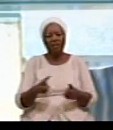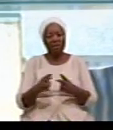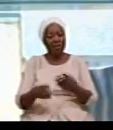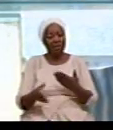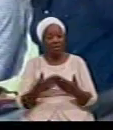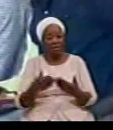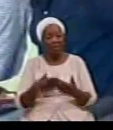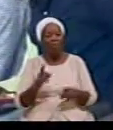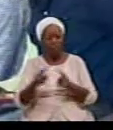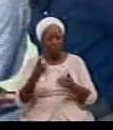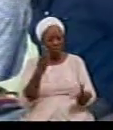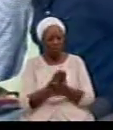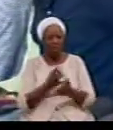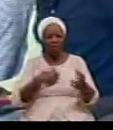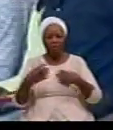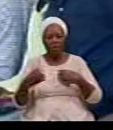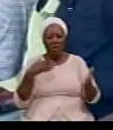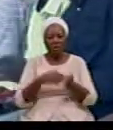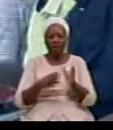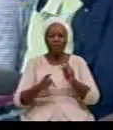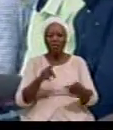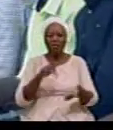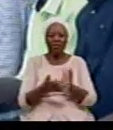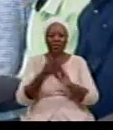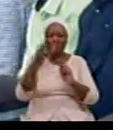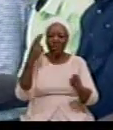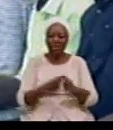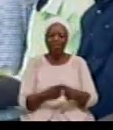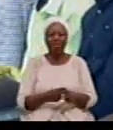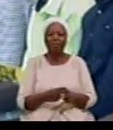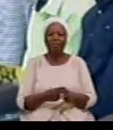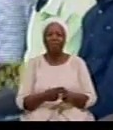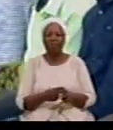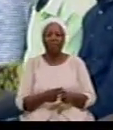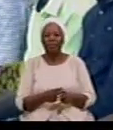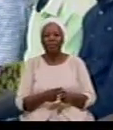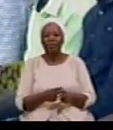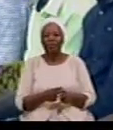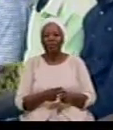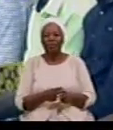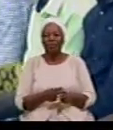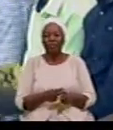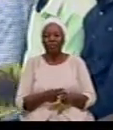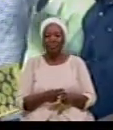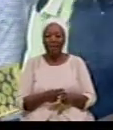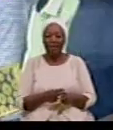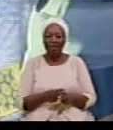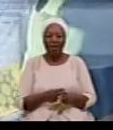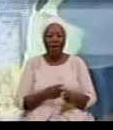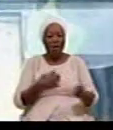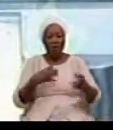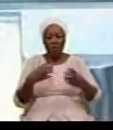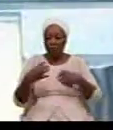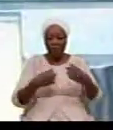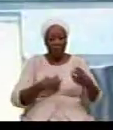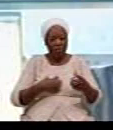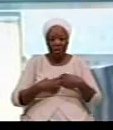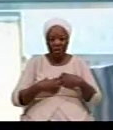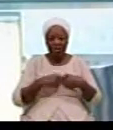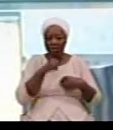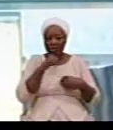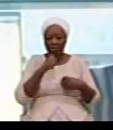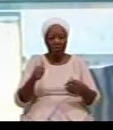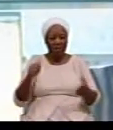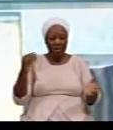grudging anybody. Did you say amen to that? Grudge not one